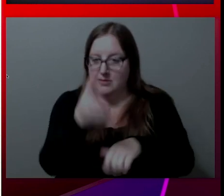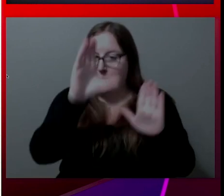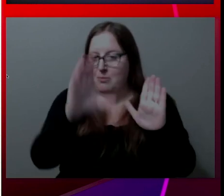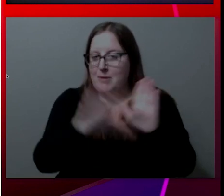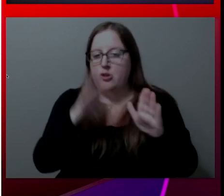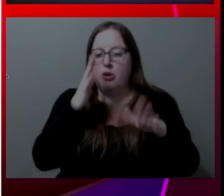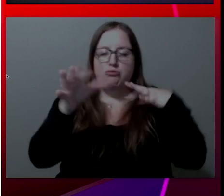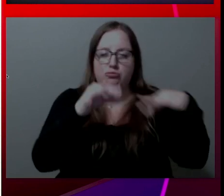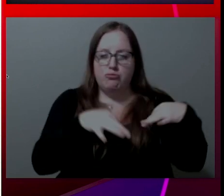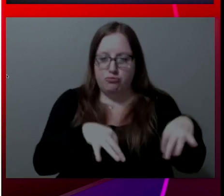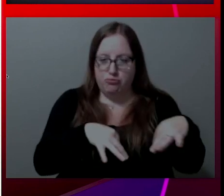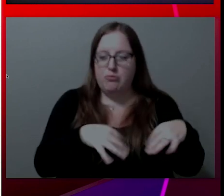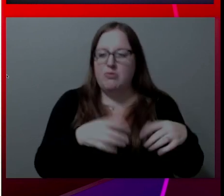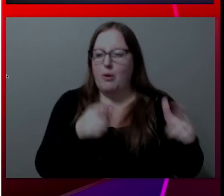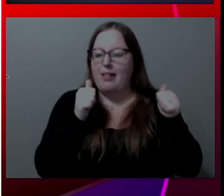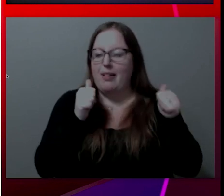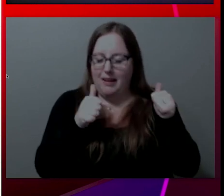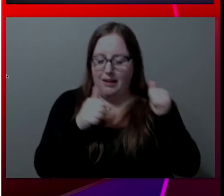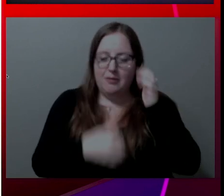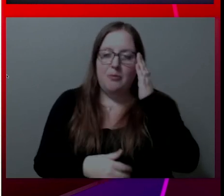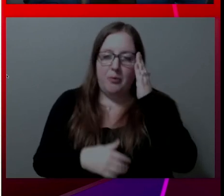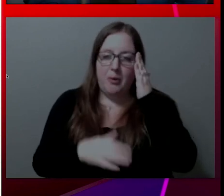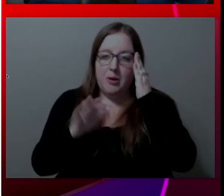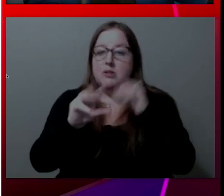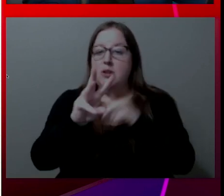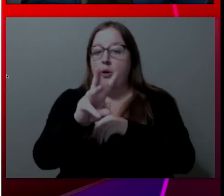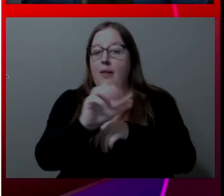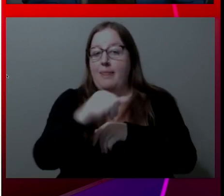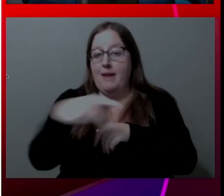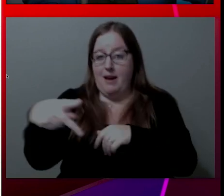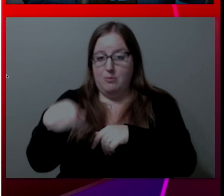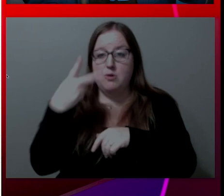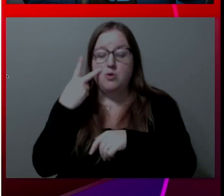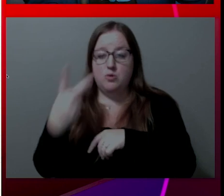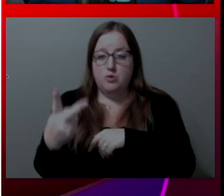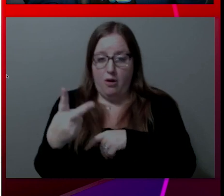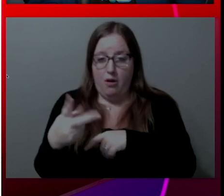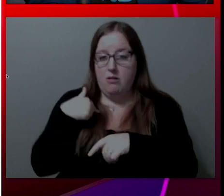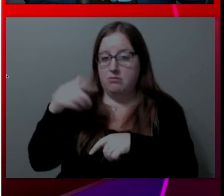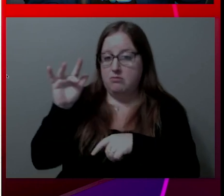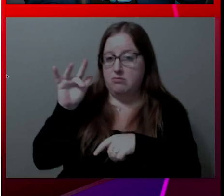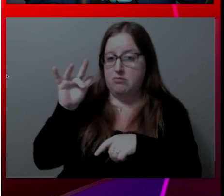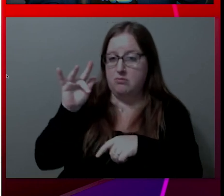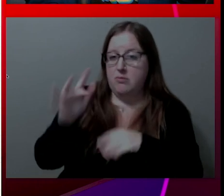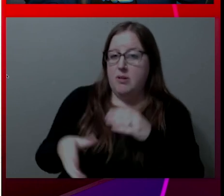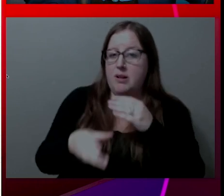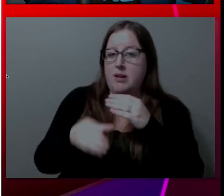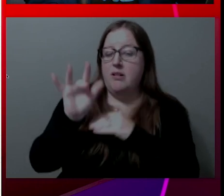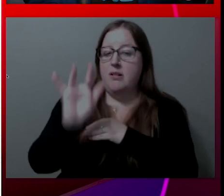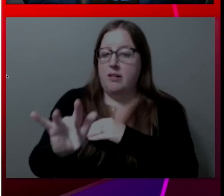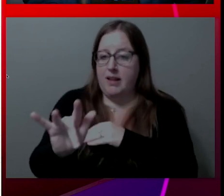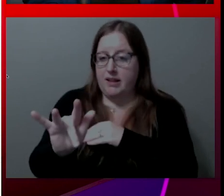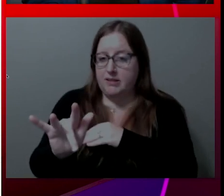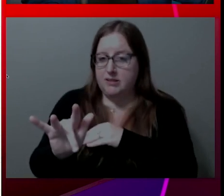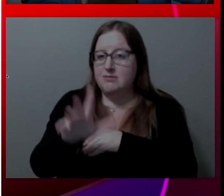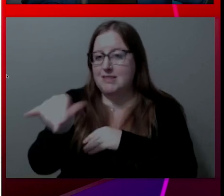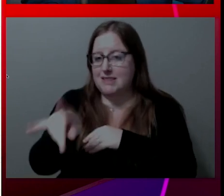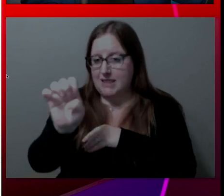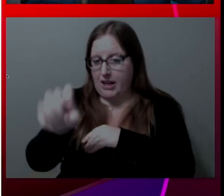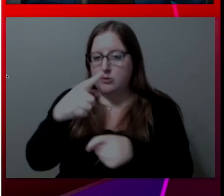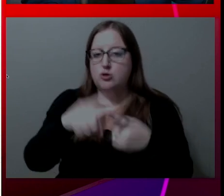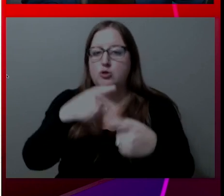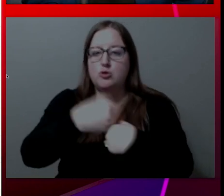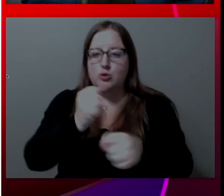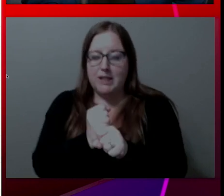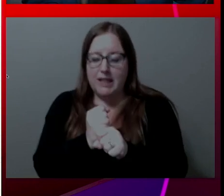it pretty quickly here. So on the web app, you saw that I typed in a text prompt and I clicked a style and click create. So we